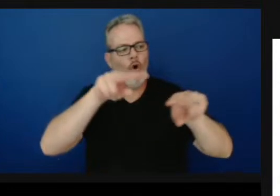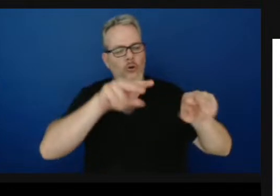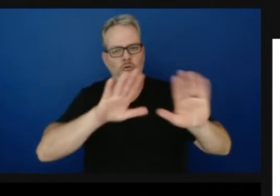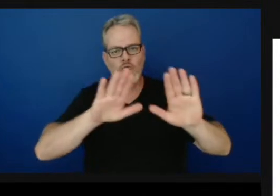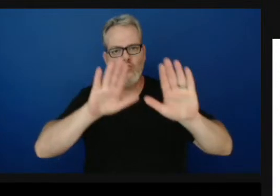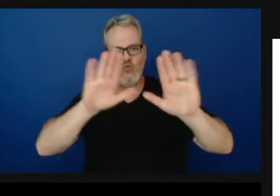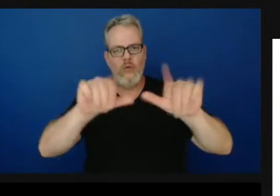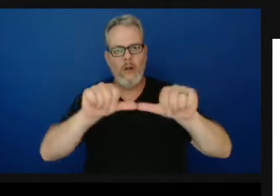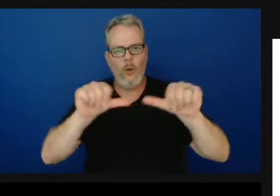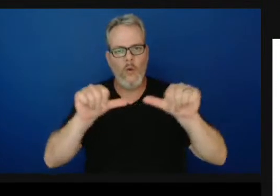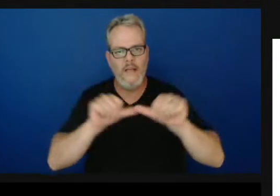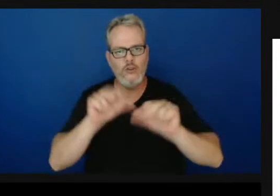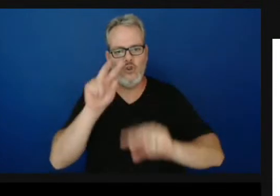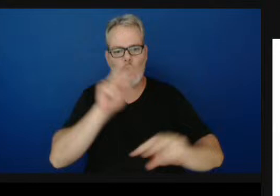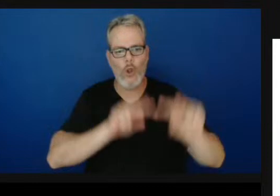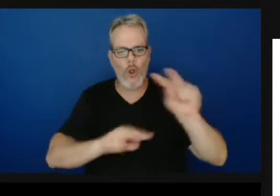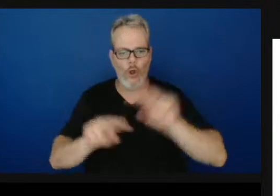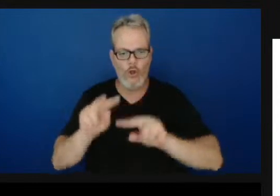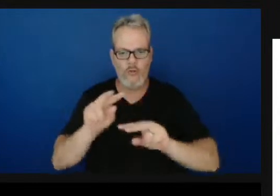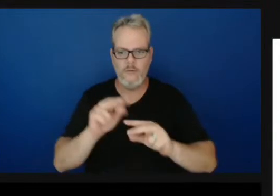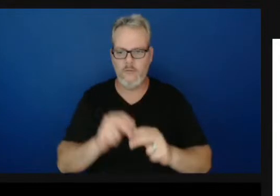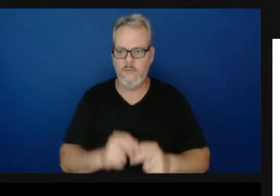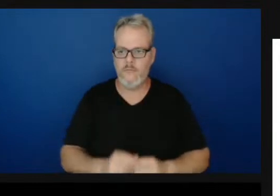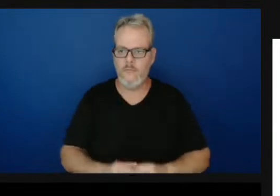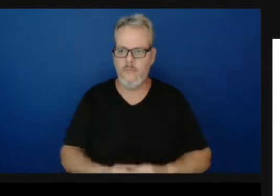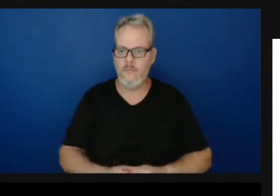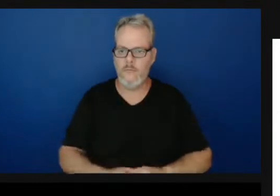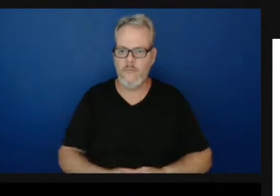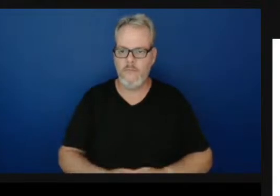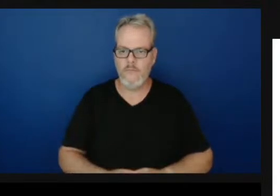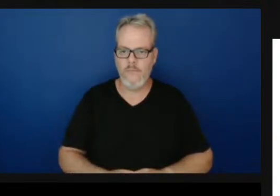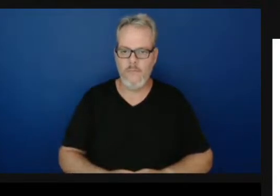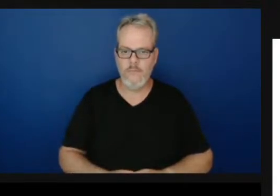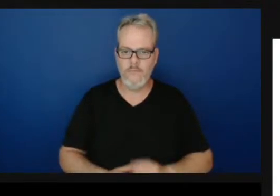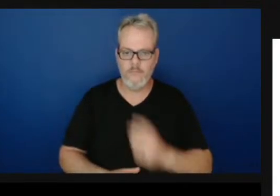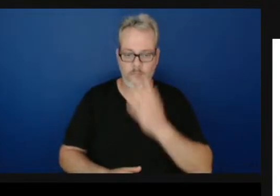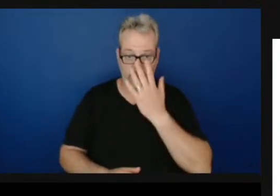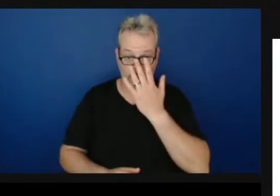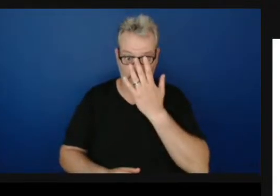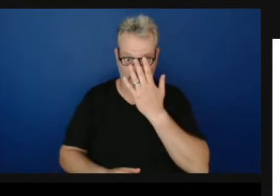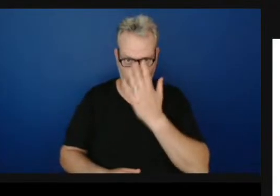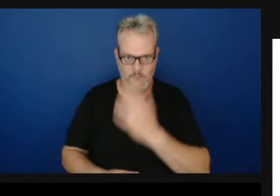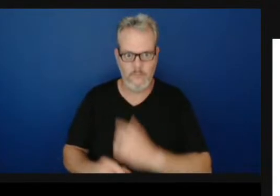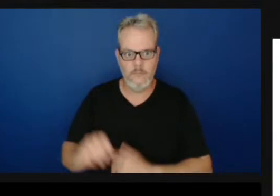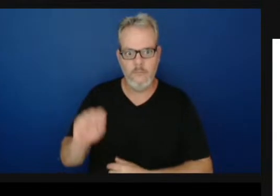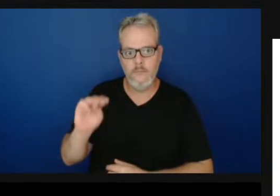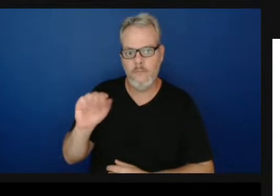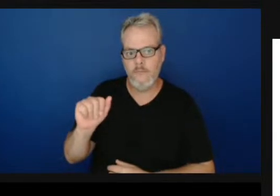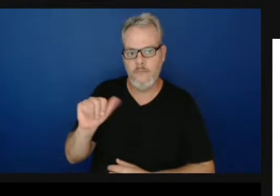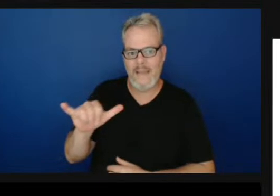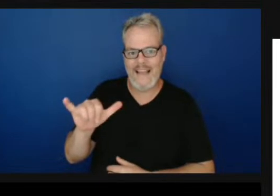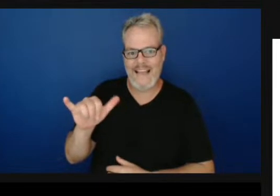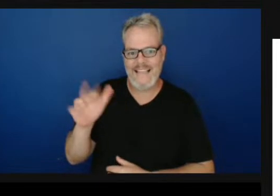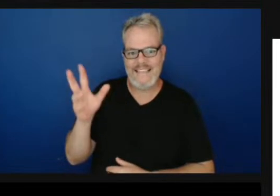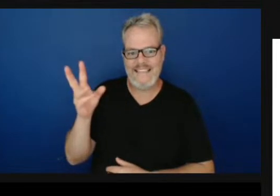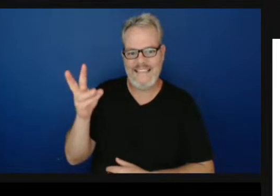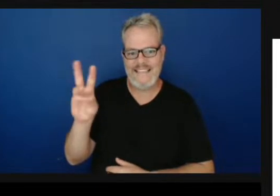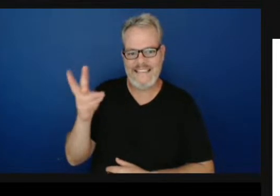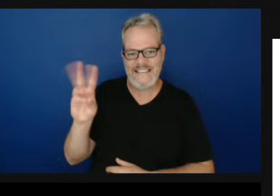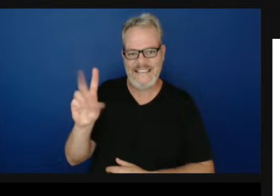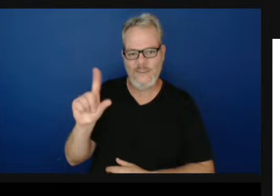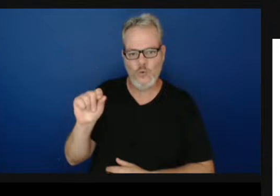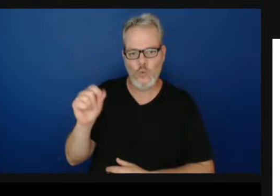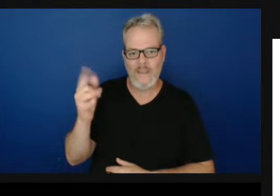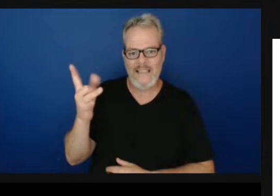Loa. Continuing with the article here. It was May 16th, 2018, and